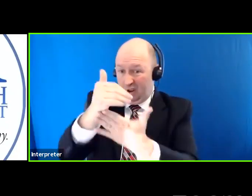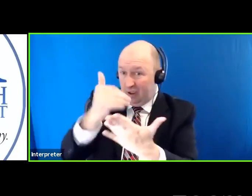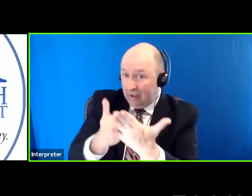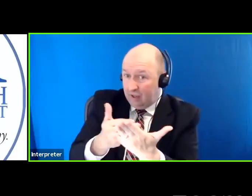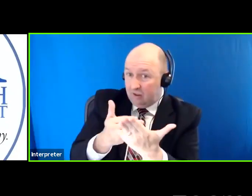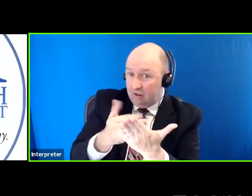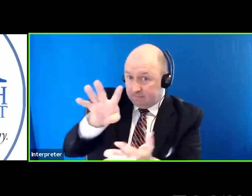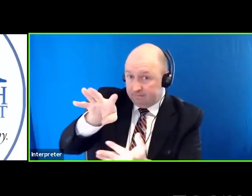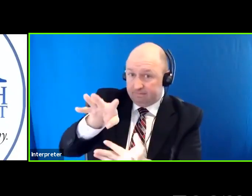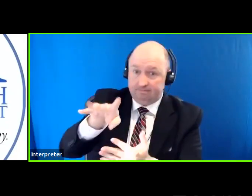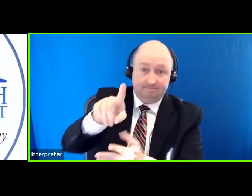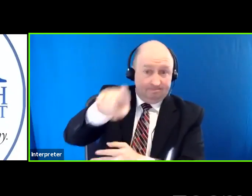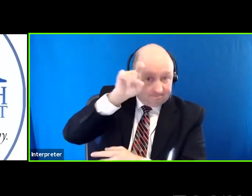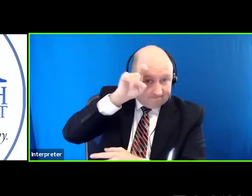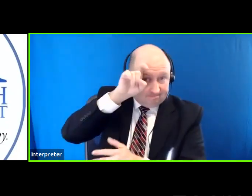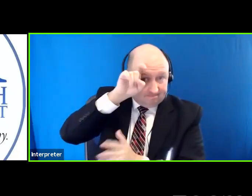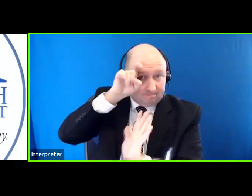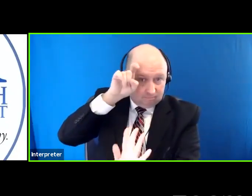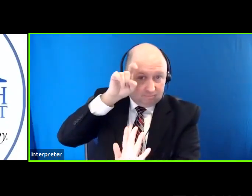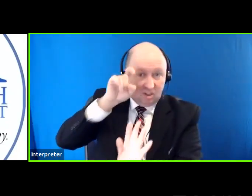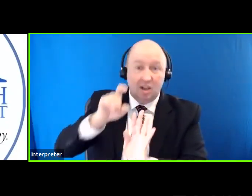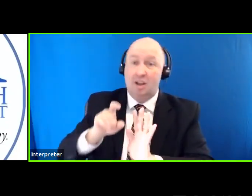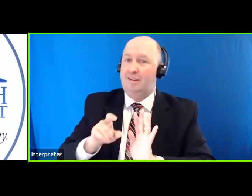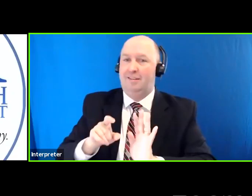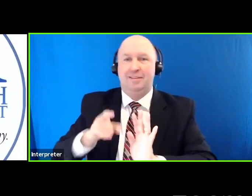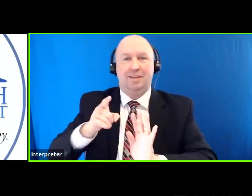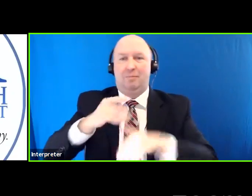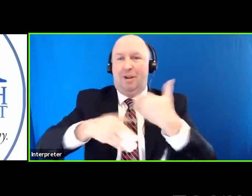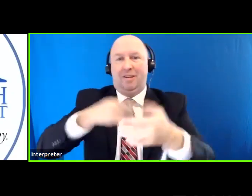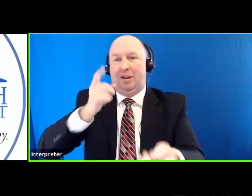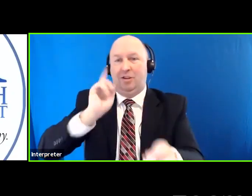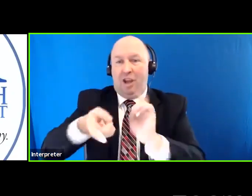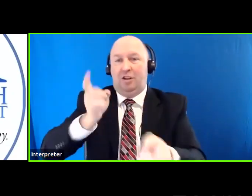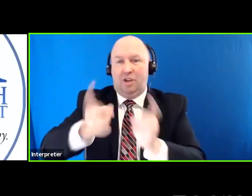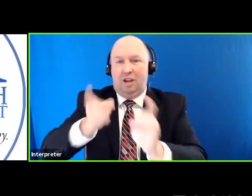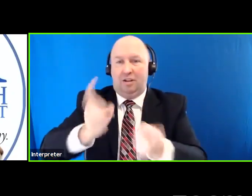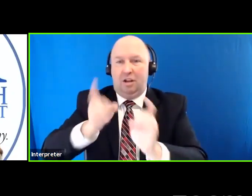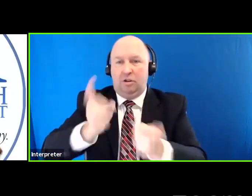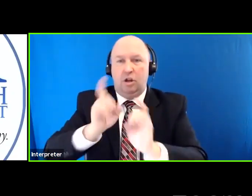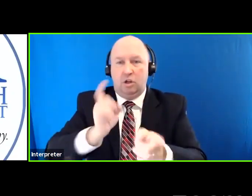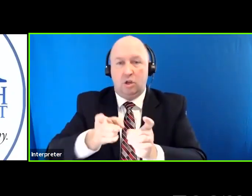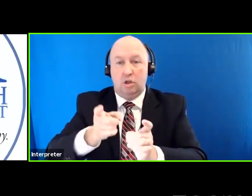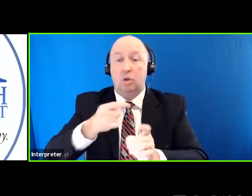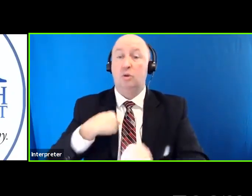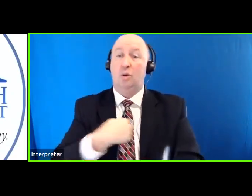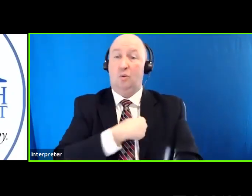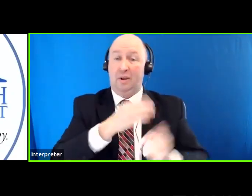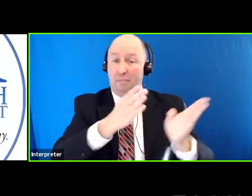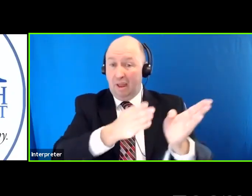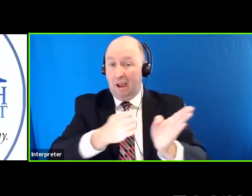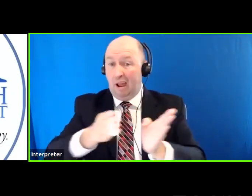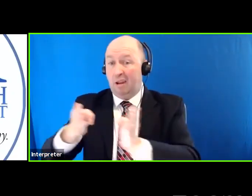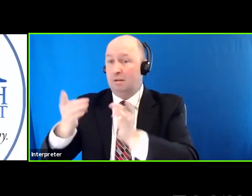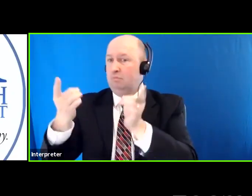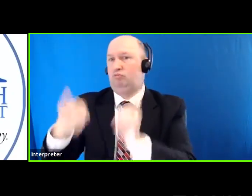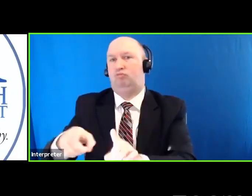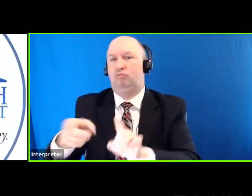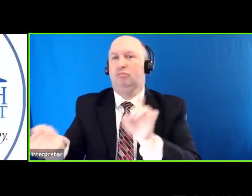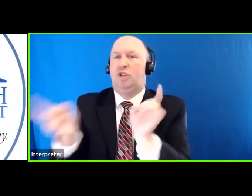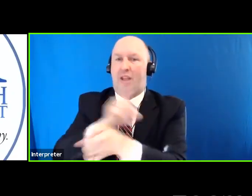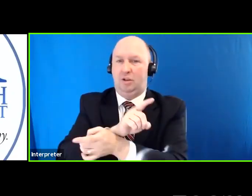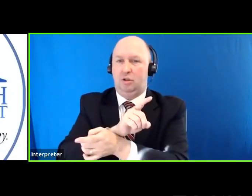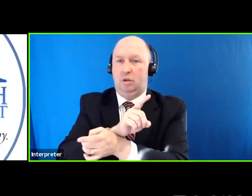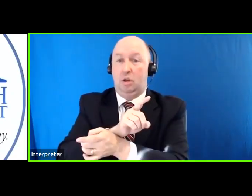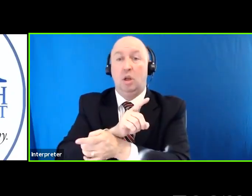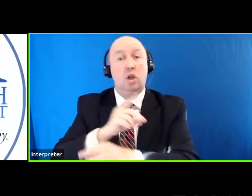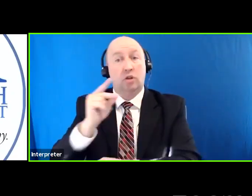ever changing. And that's the problem with this. We plan for something and then it changes. So we pivot very